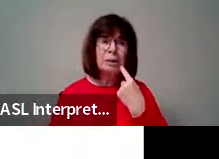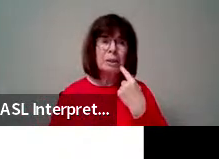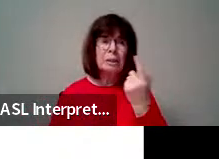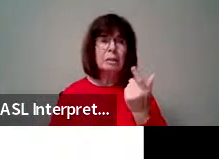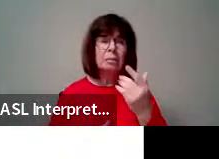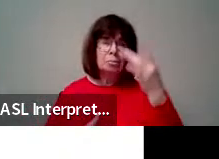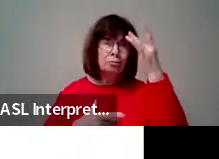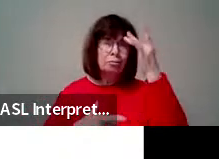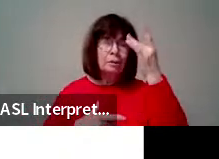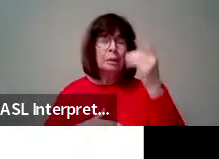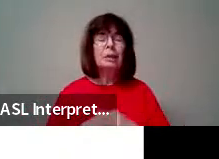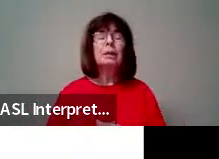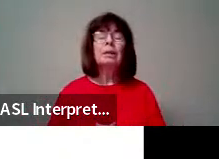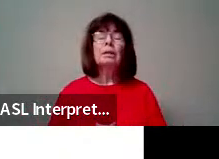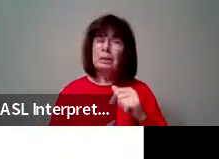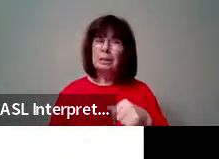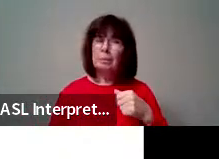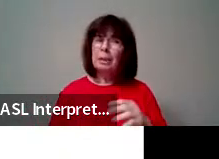sure. Next slide.